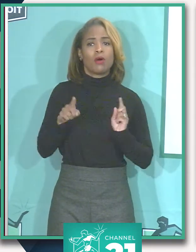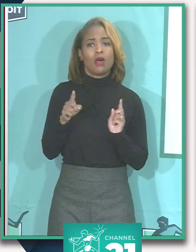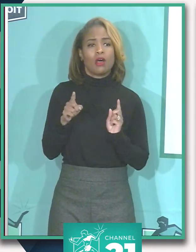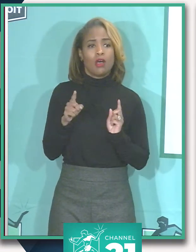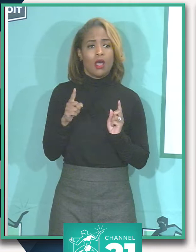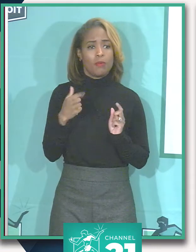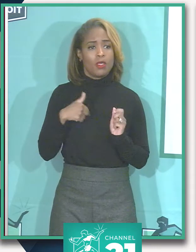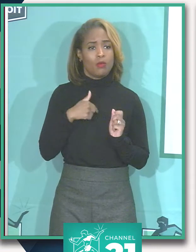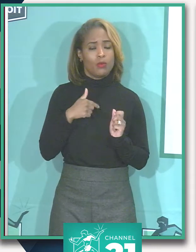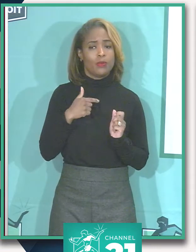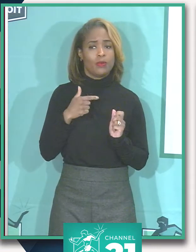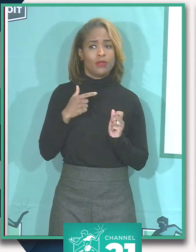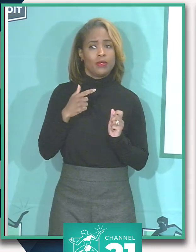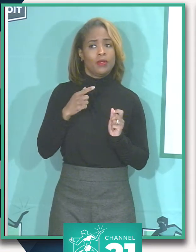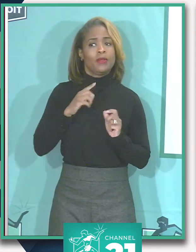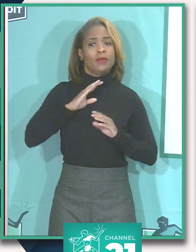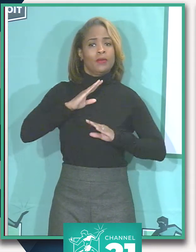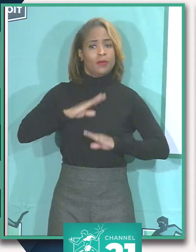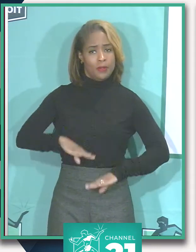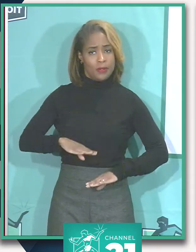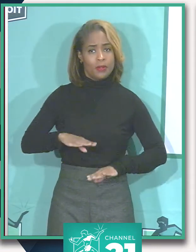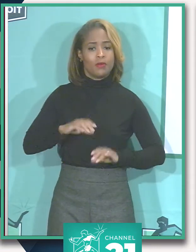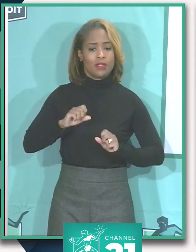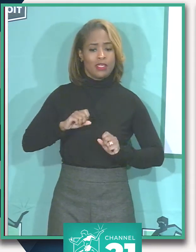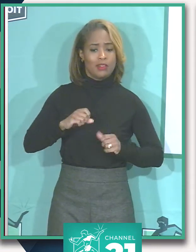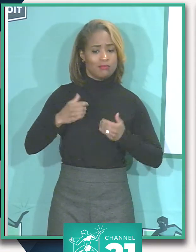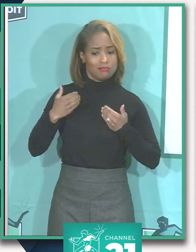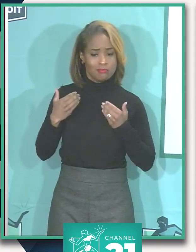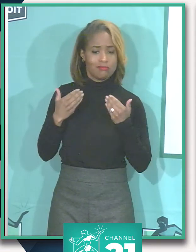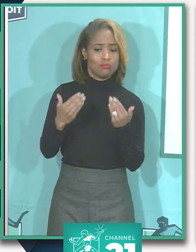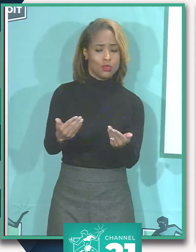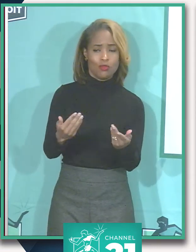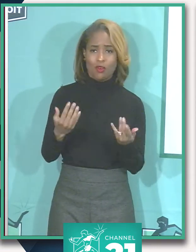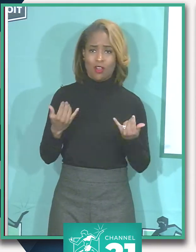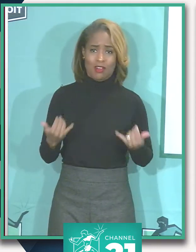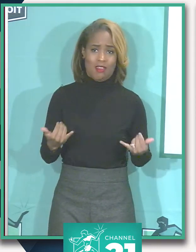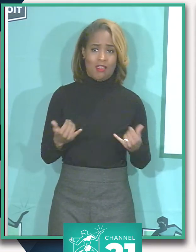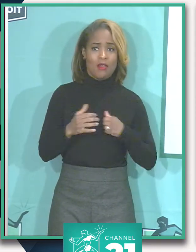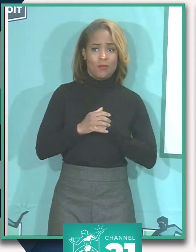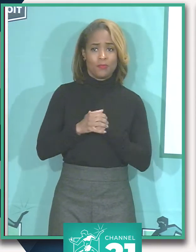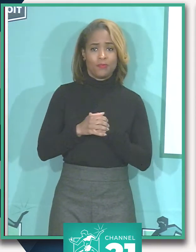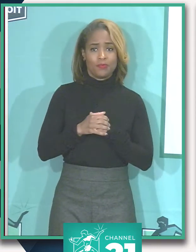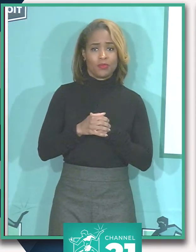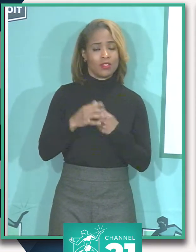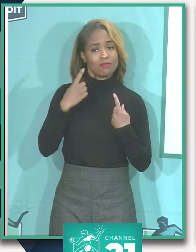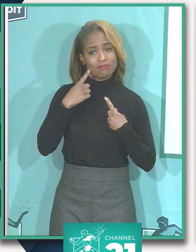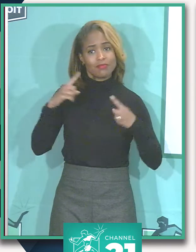We're glad to be putting this chapter behind us. We're finally being